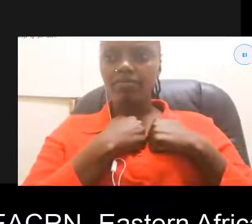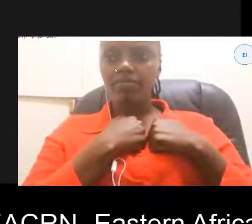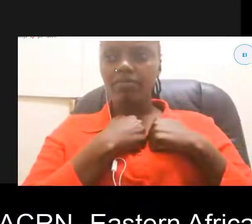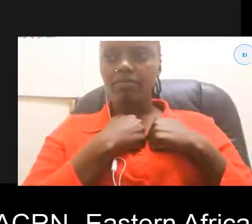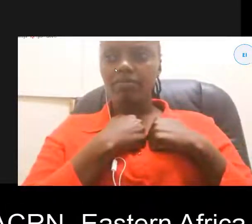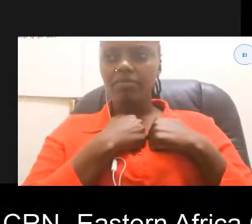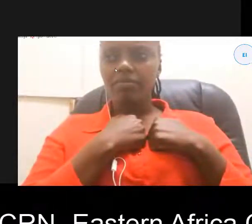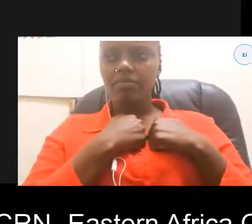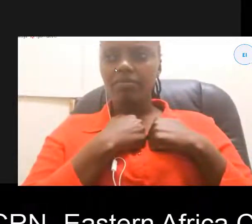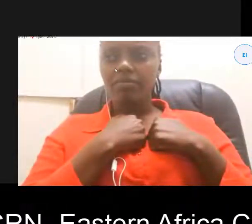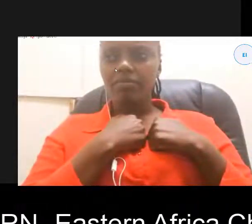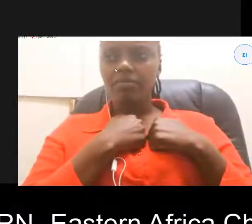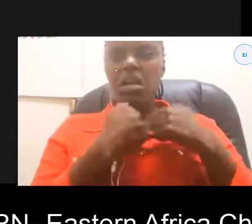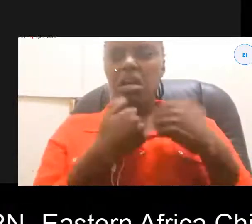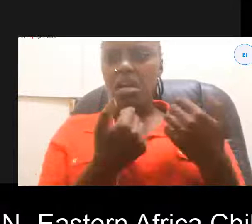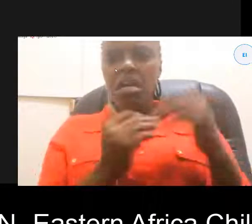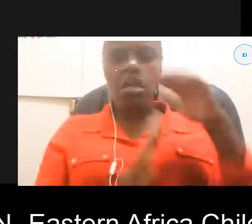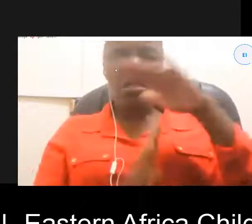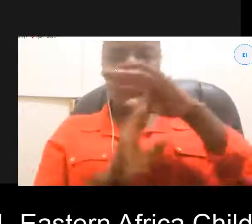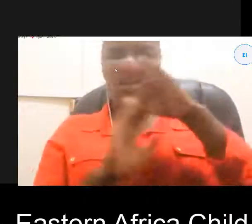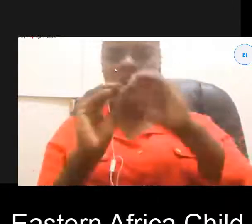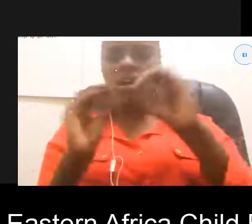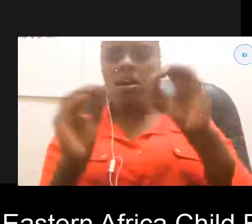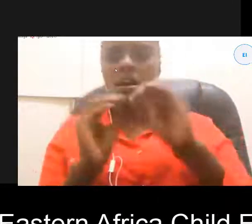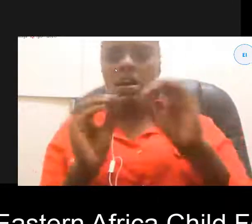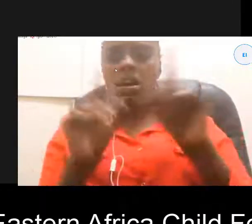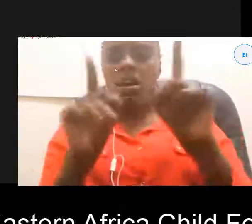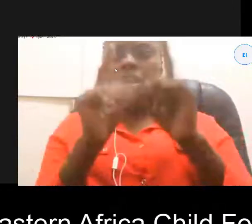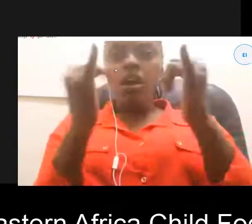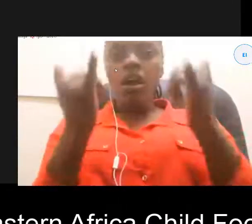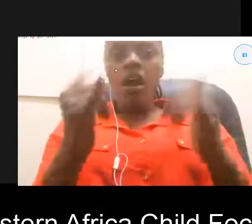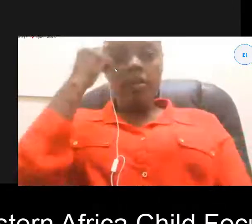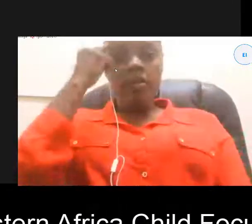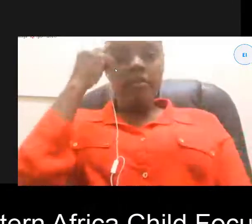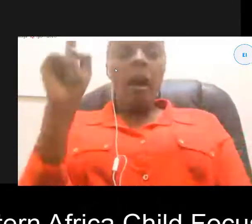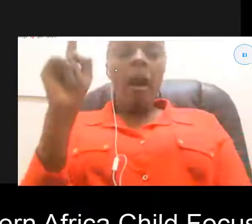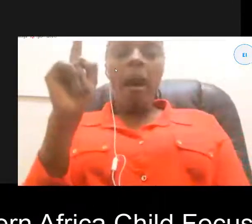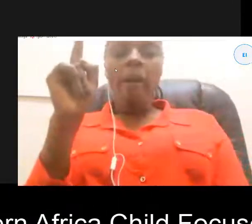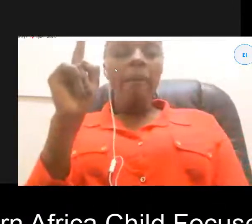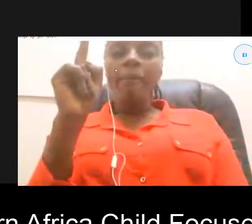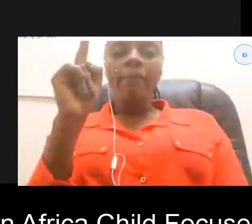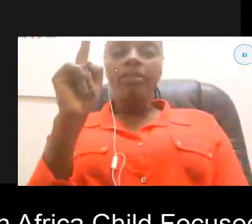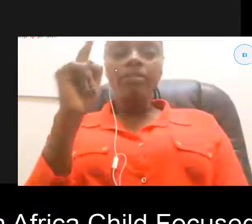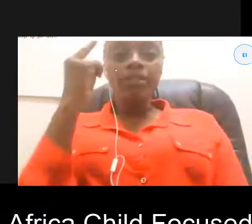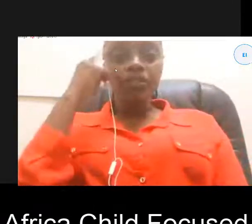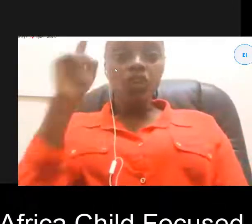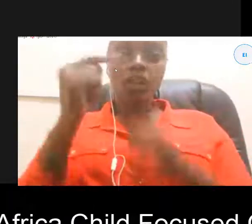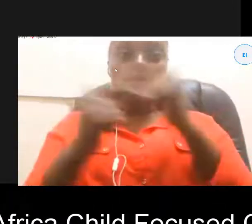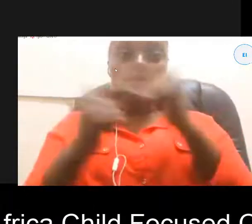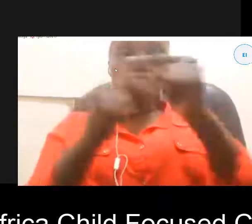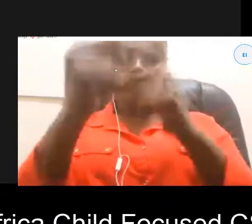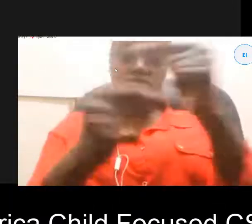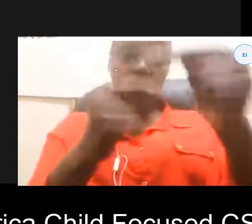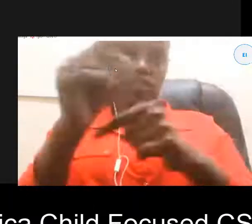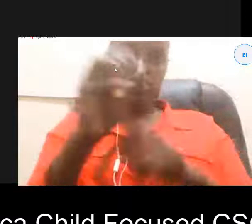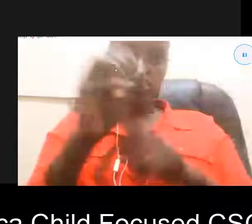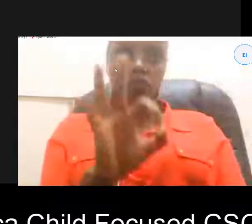on the top like it is now for the process of